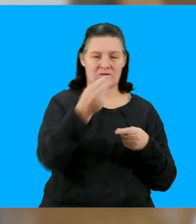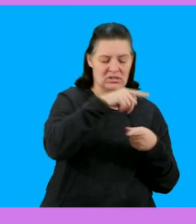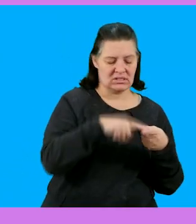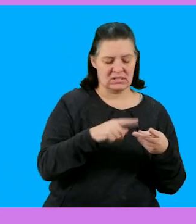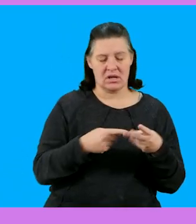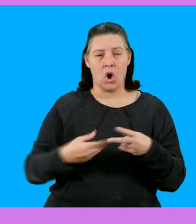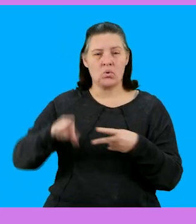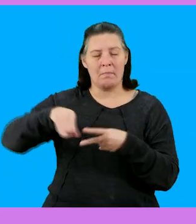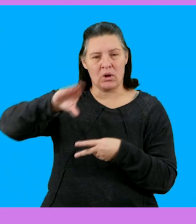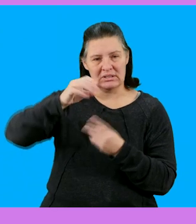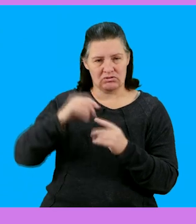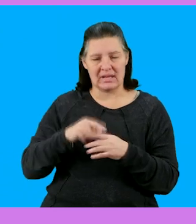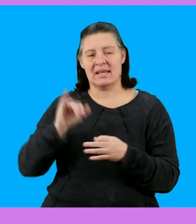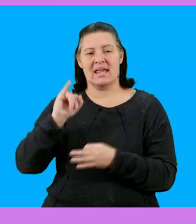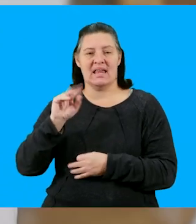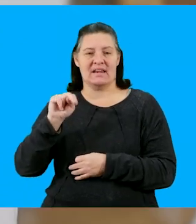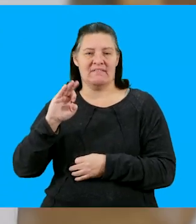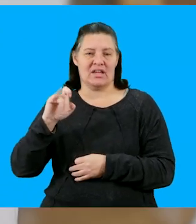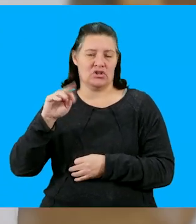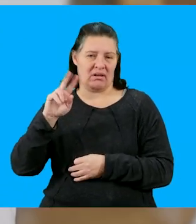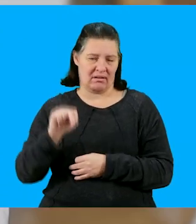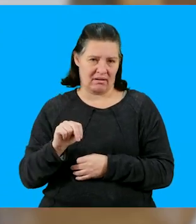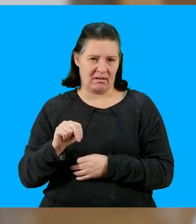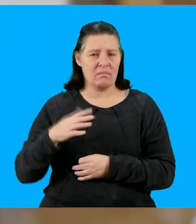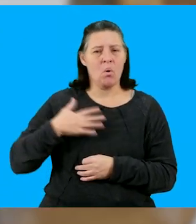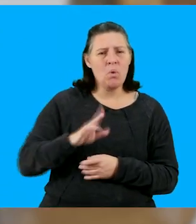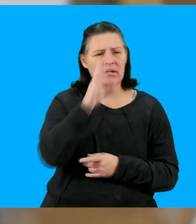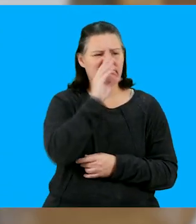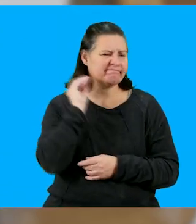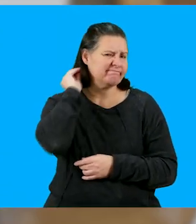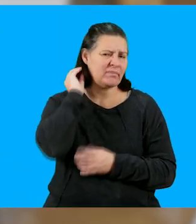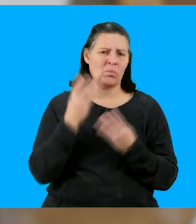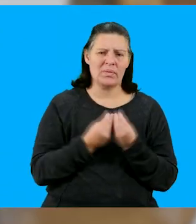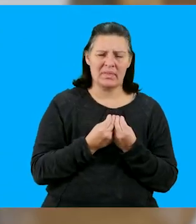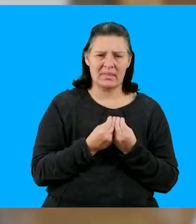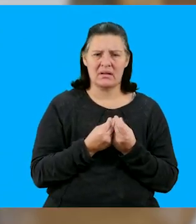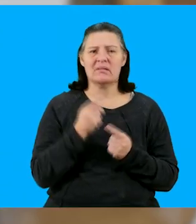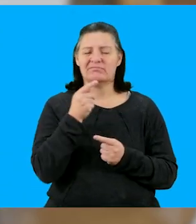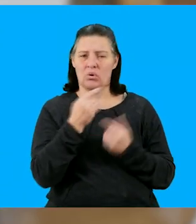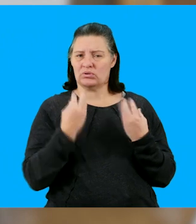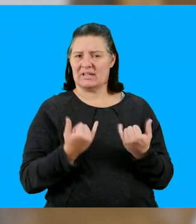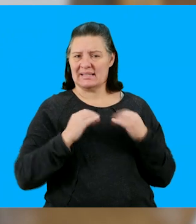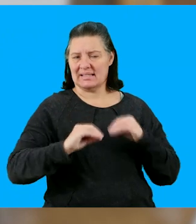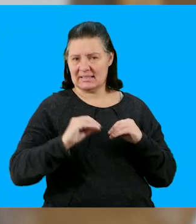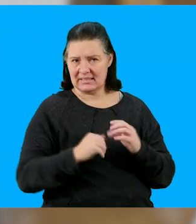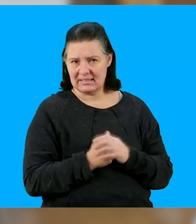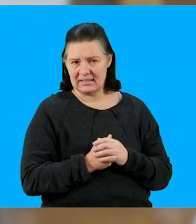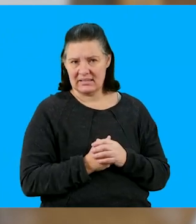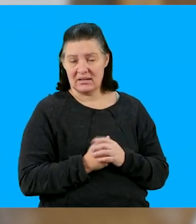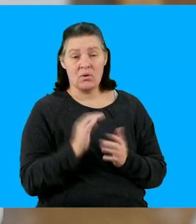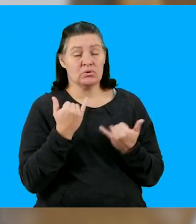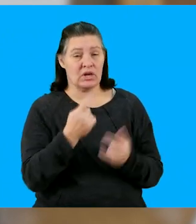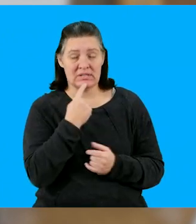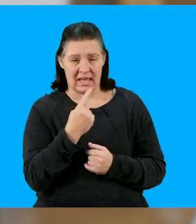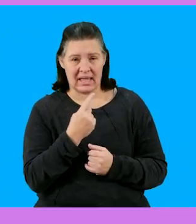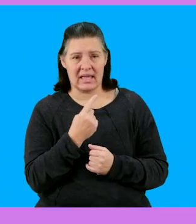compound interest, as well as in inflation. So what is it that I want you to take with regards to today's lesson?